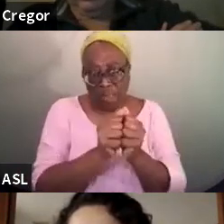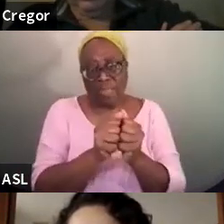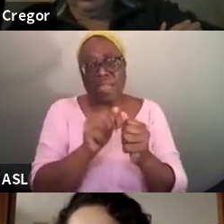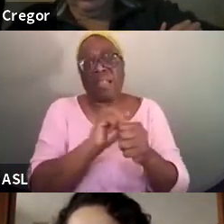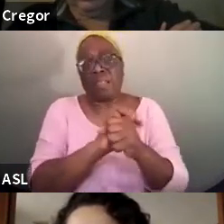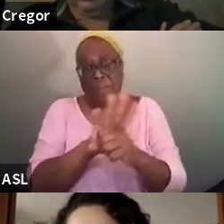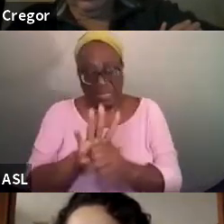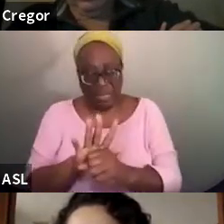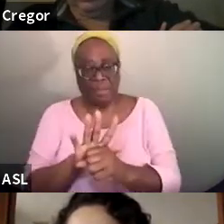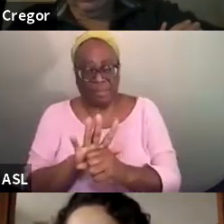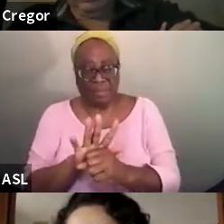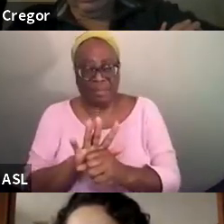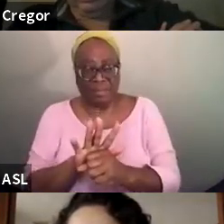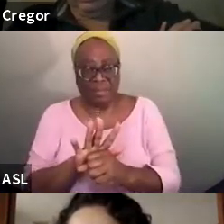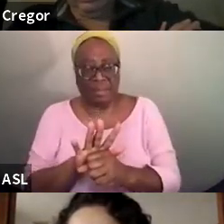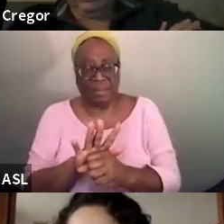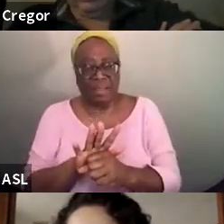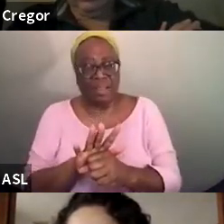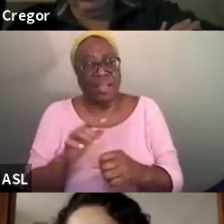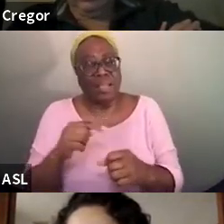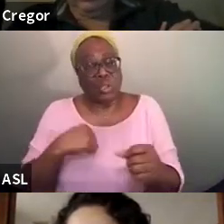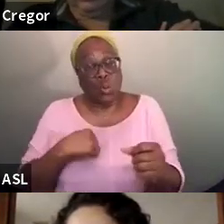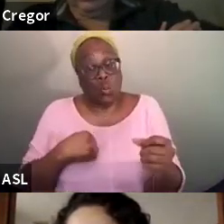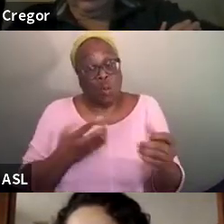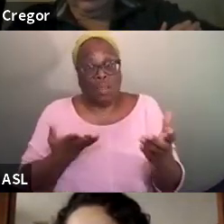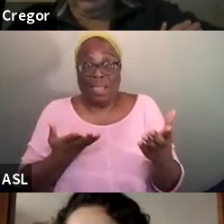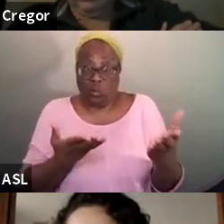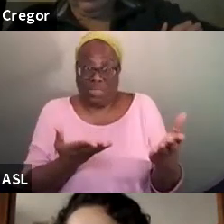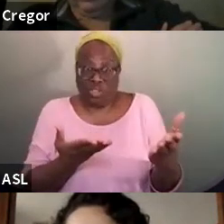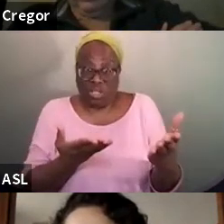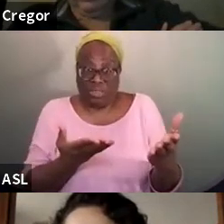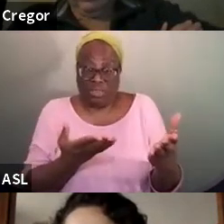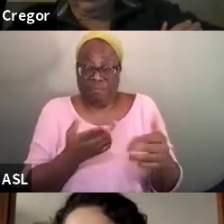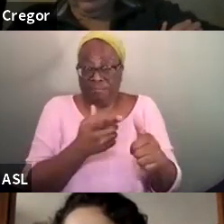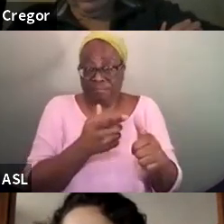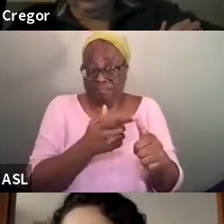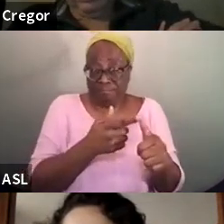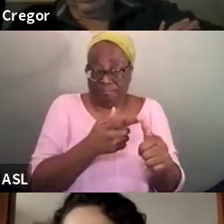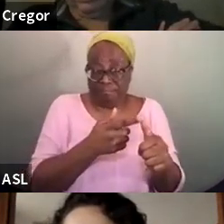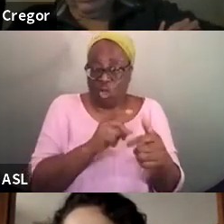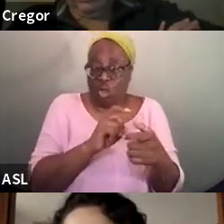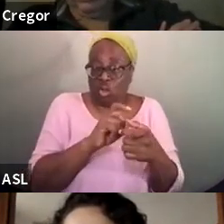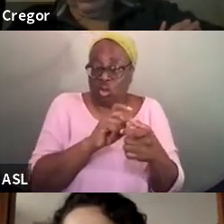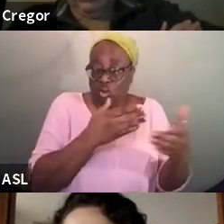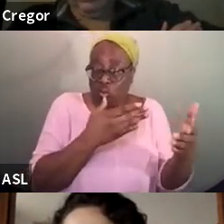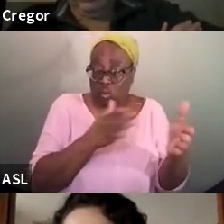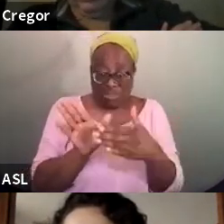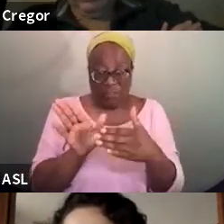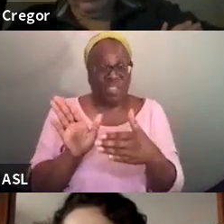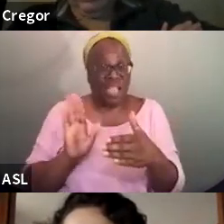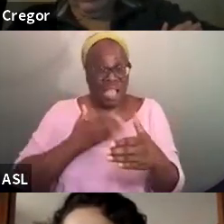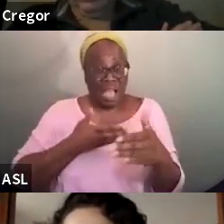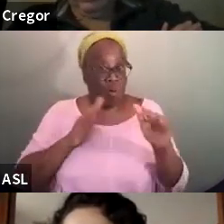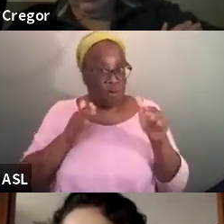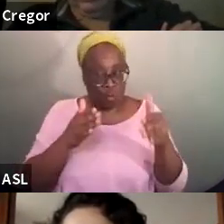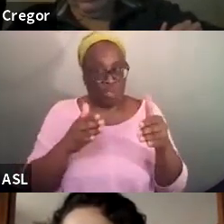So I suggest, first of all, to move our focus to the forest,